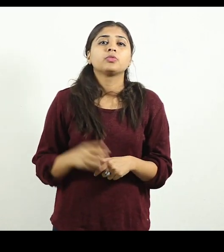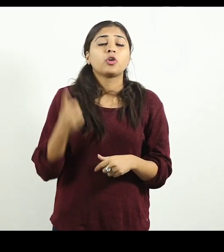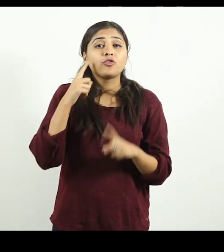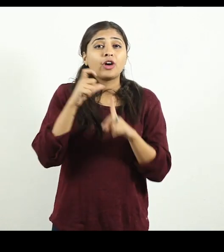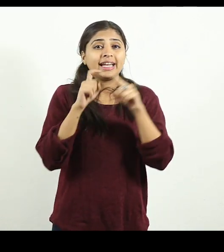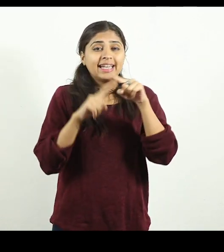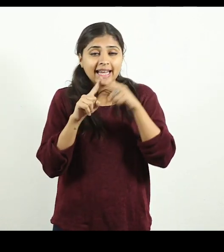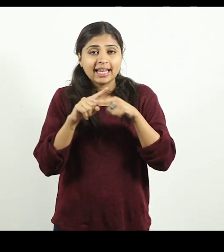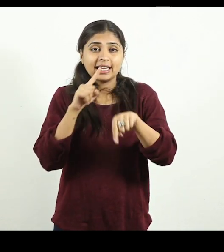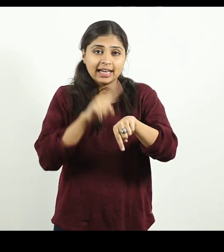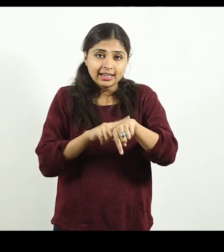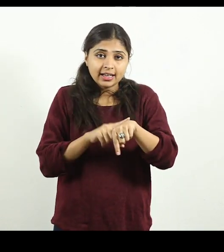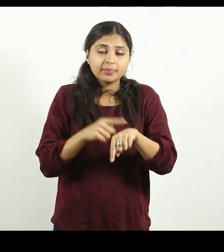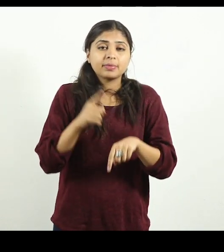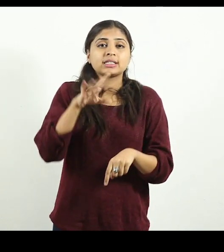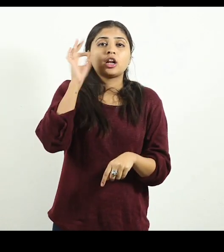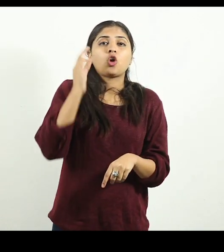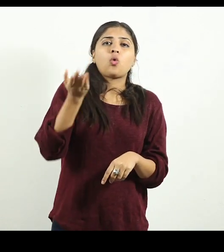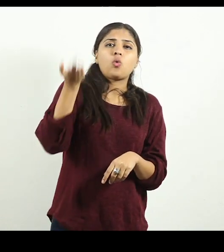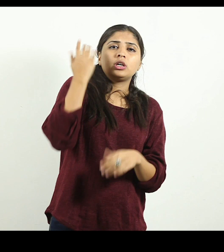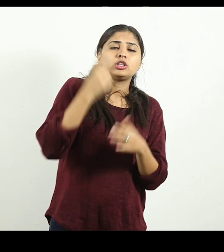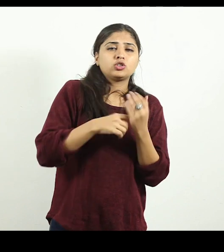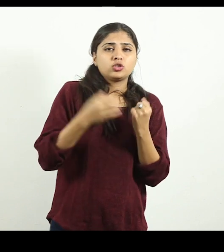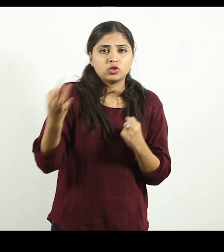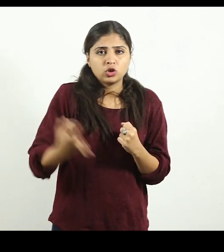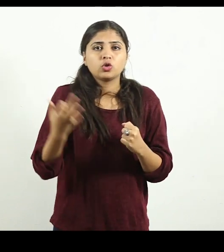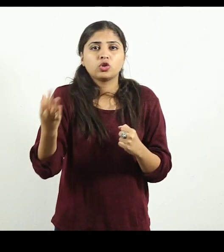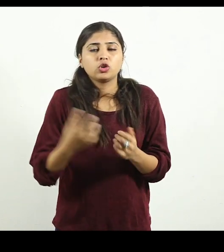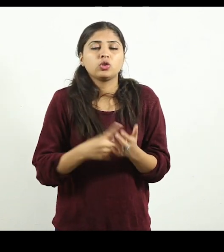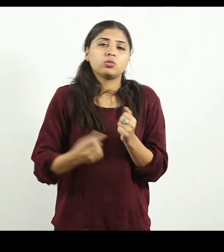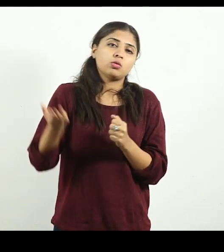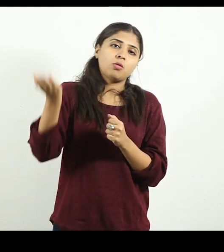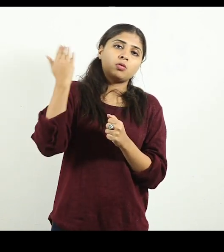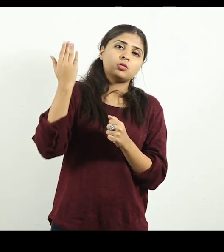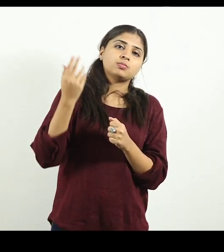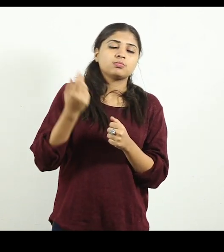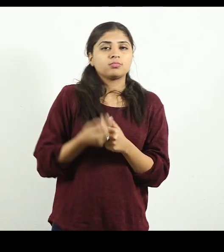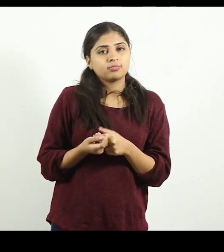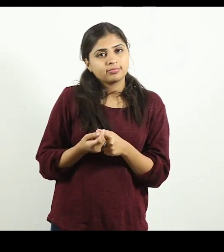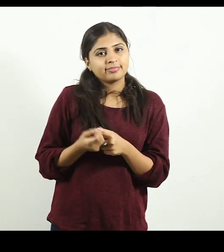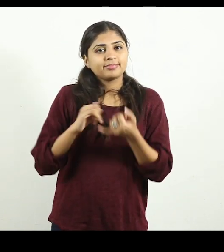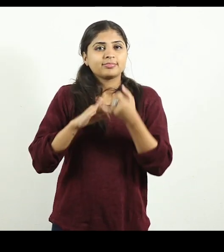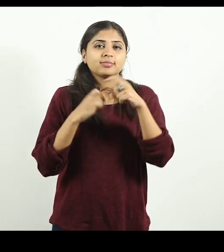To sort based on custom list, select custom list.